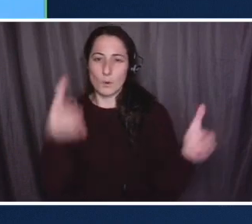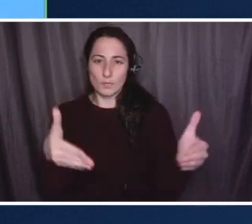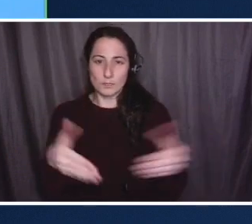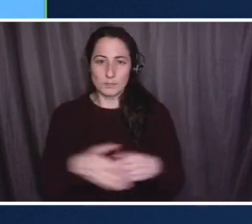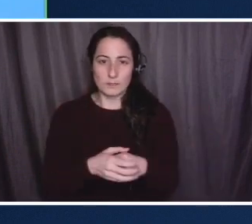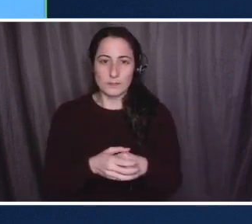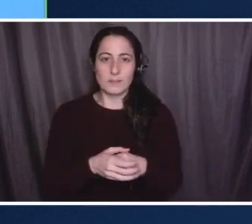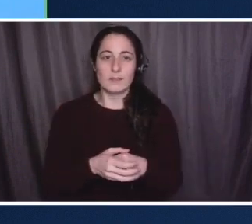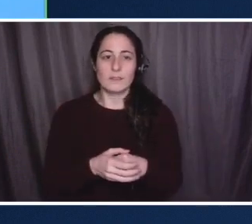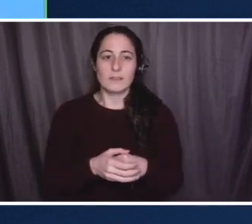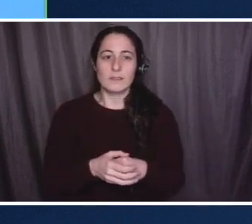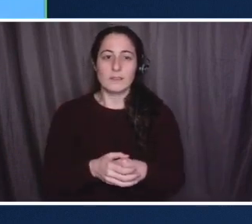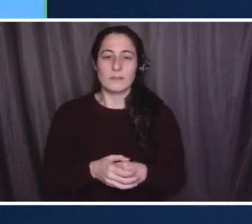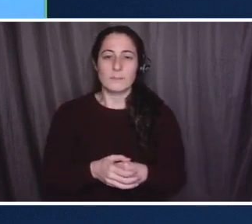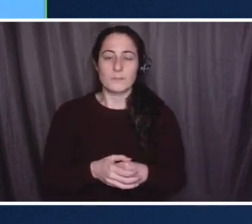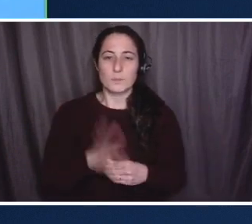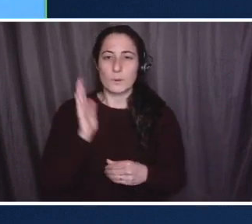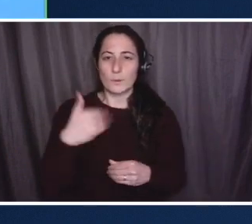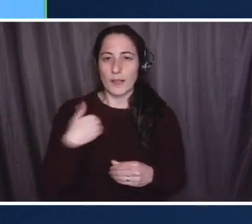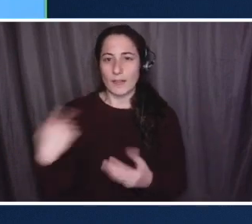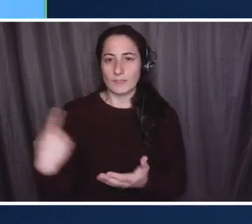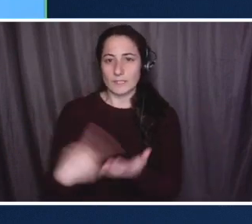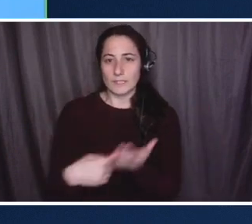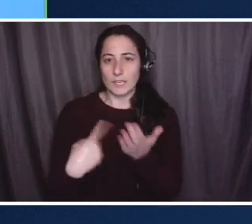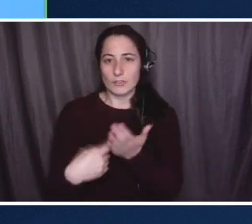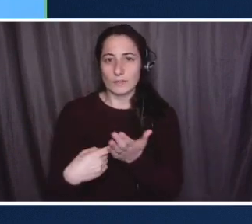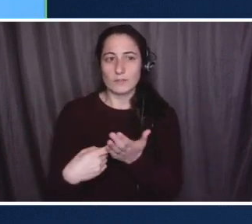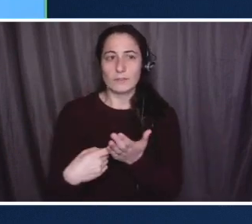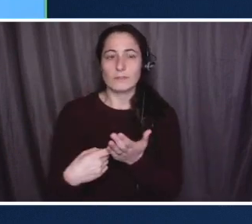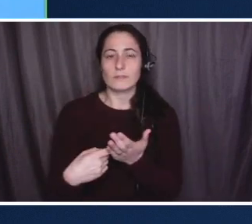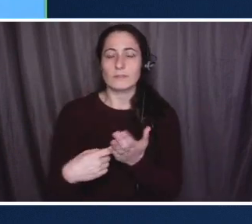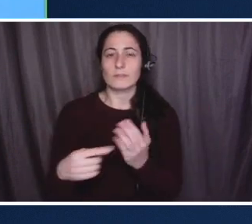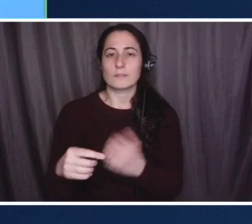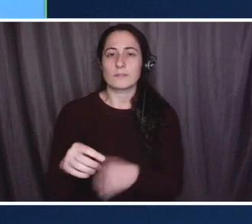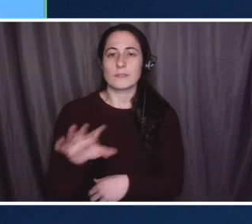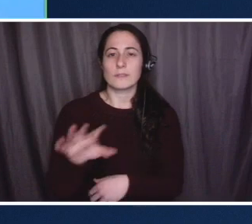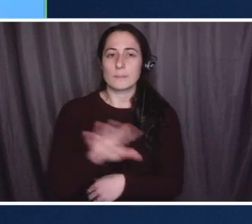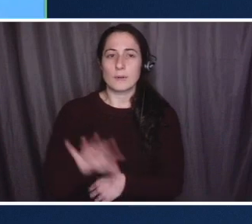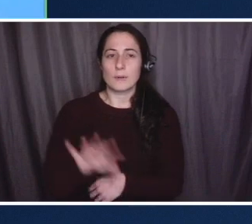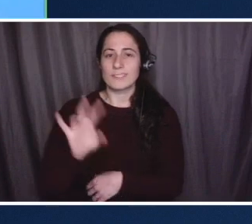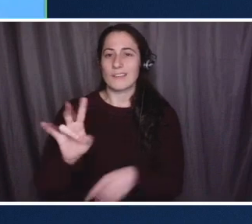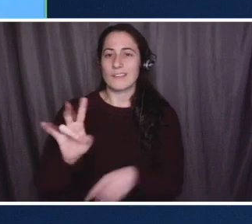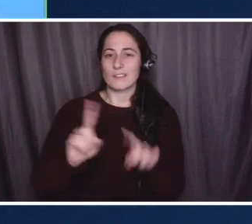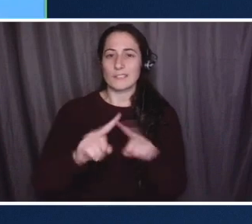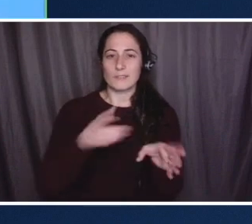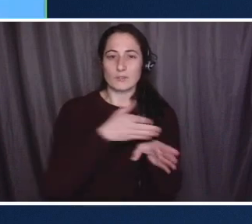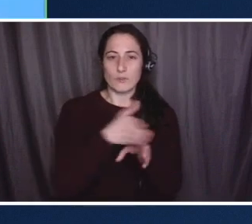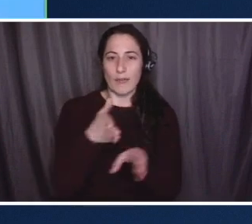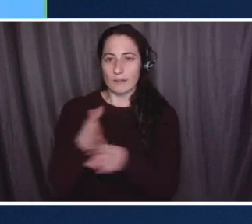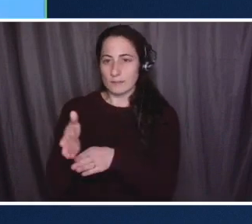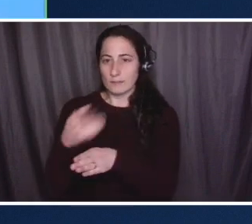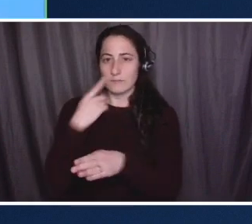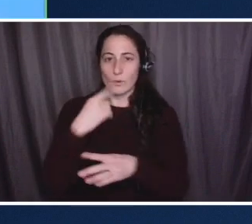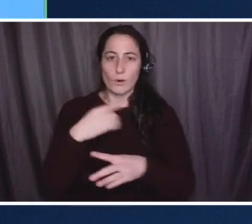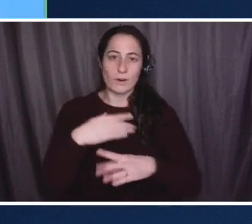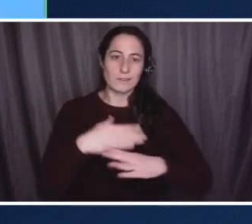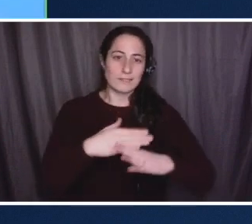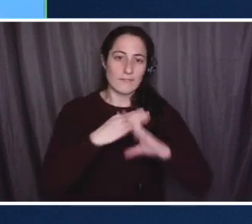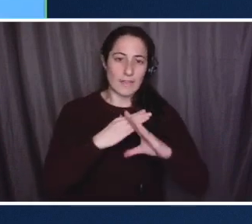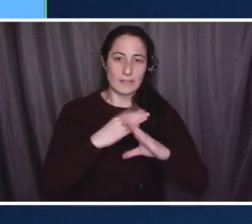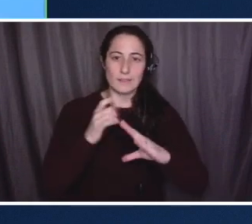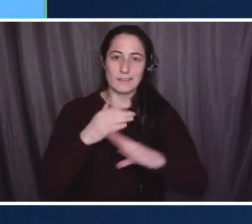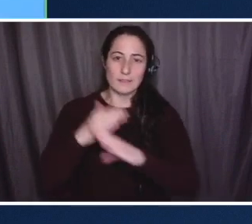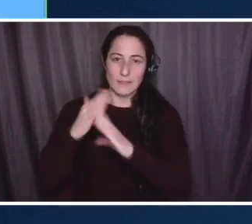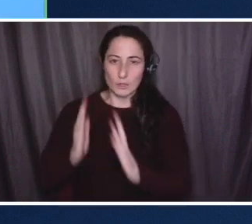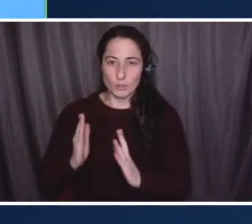know, discussions around seven thematic tracks. Defending the defenders is the first of them. So that's why I